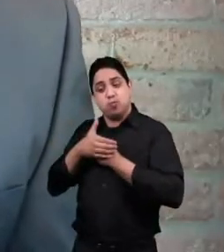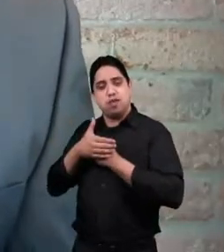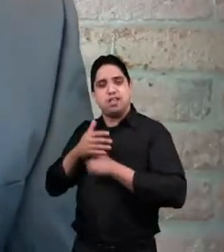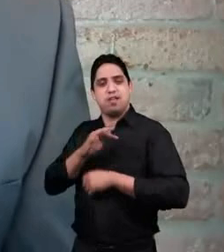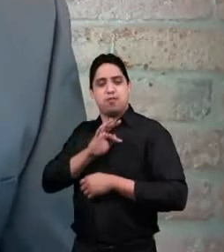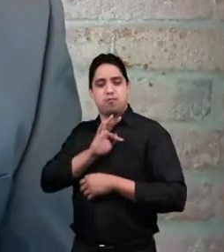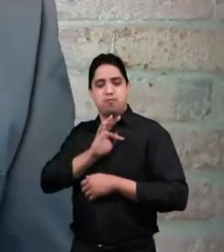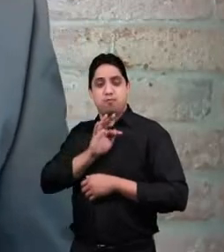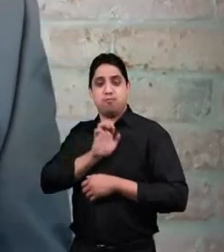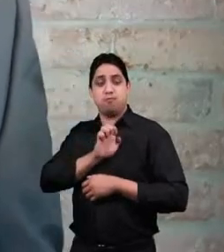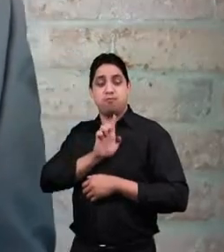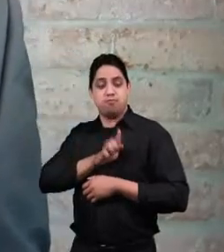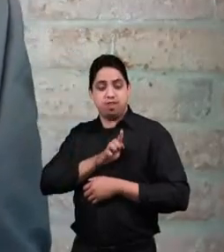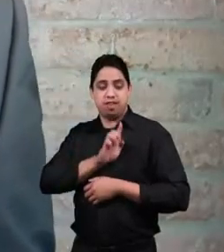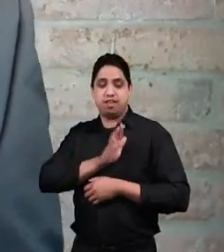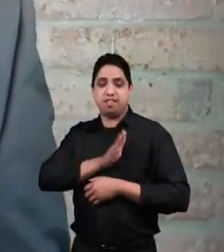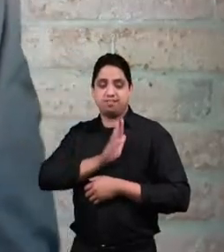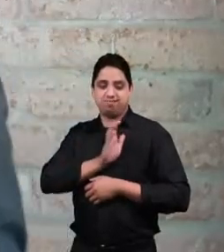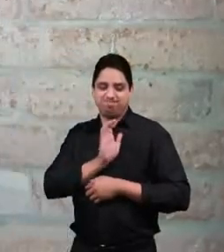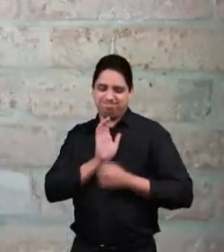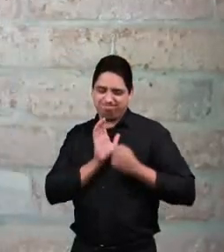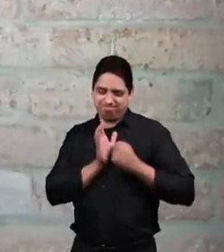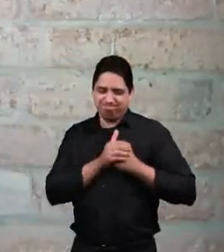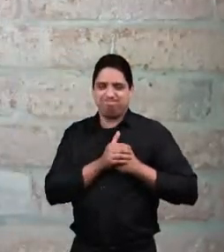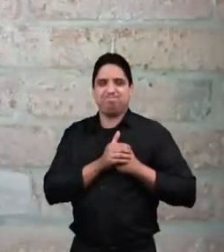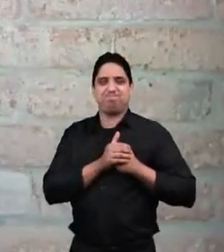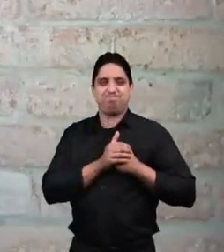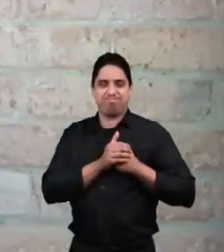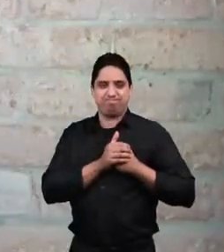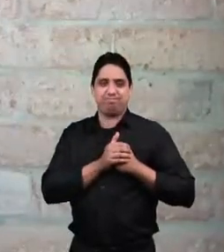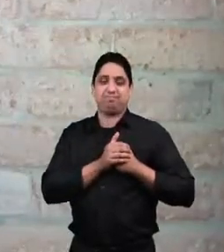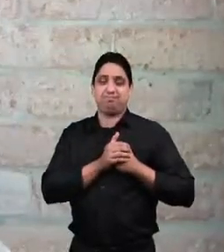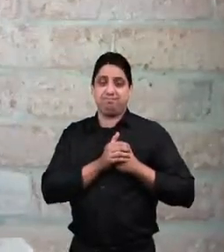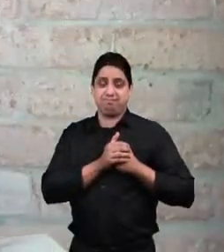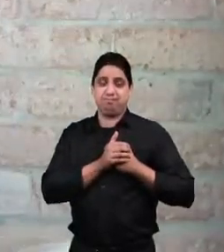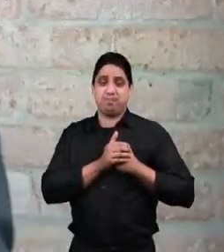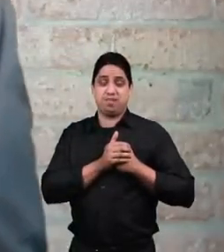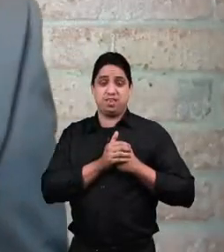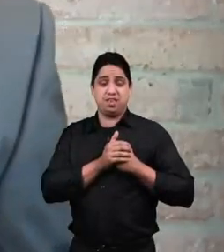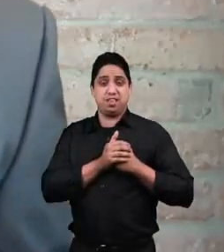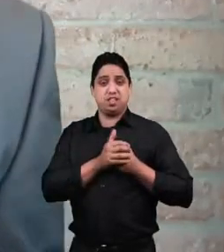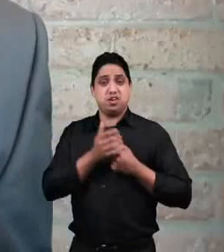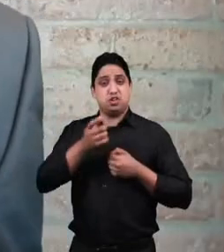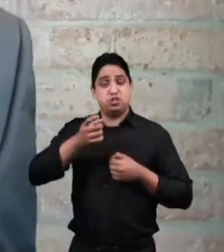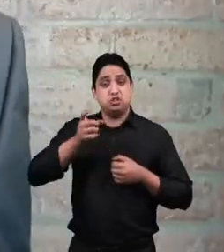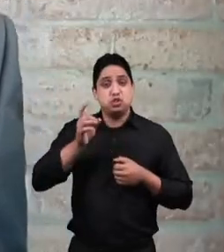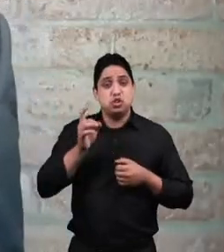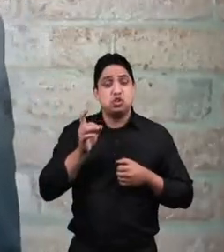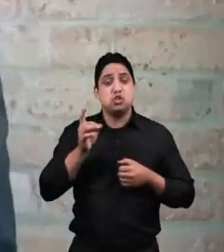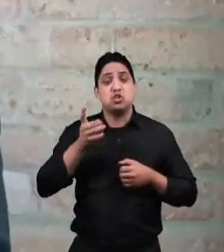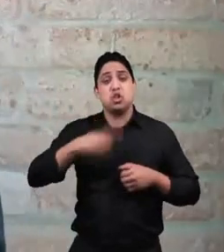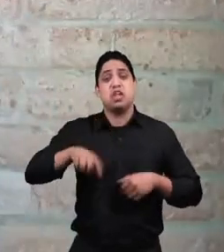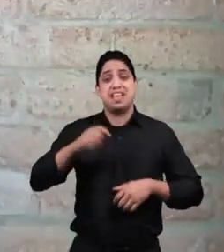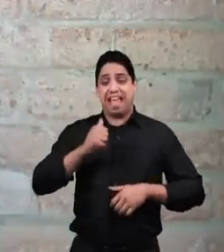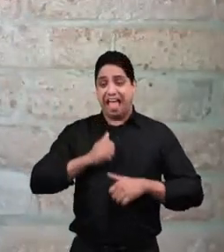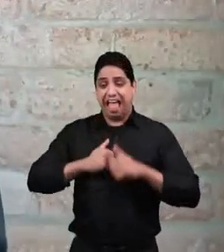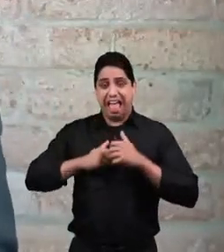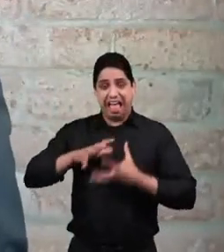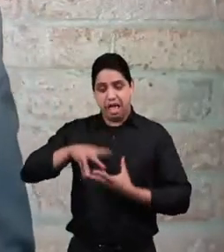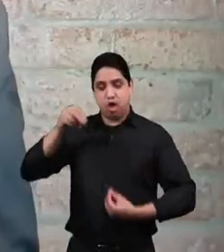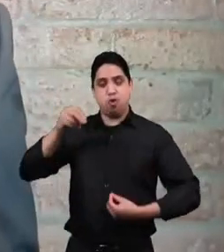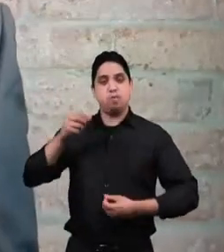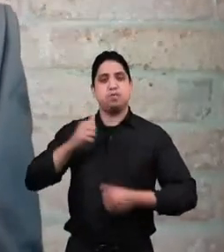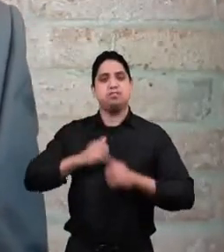incomprehensible to the human eyes, but it quenches the thirst of the soul.